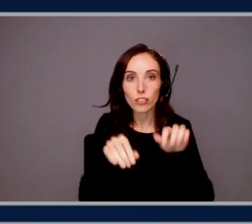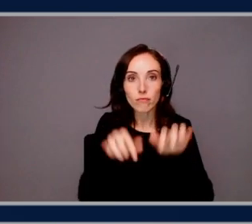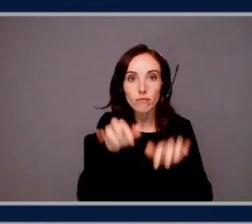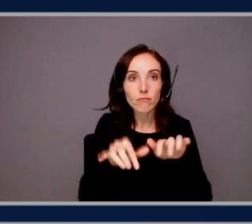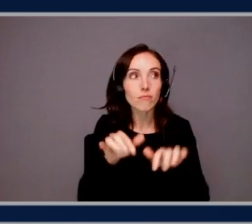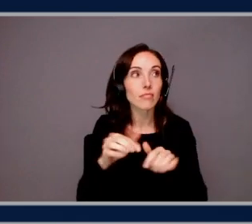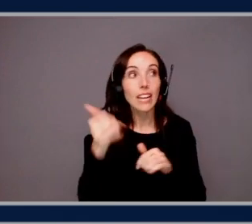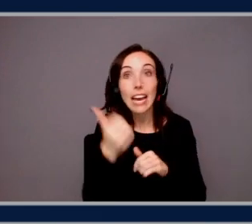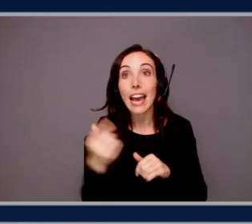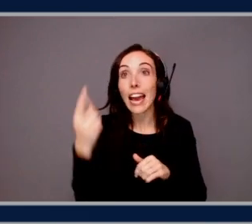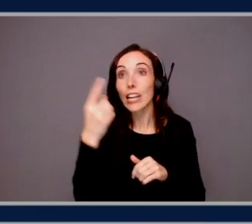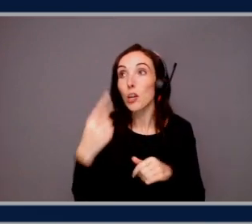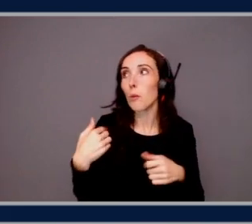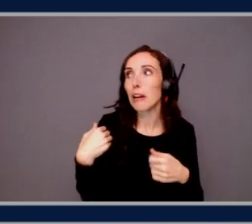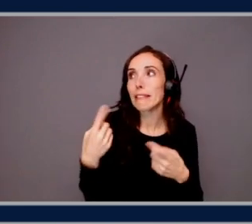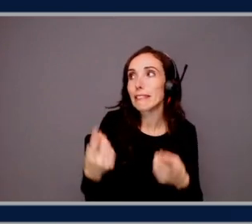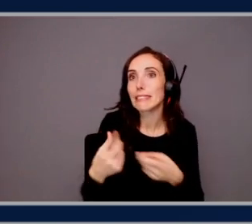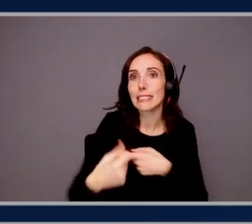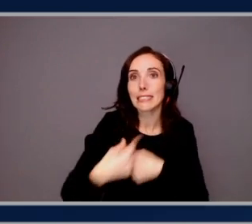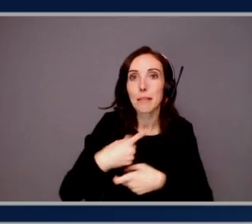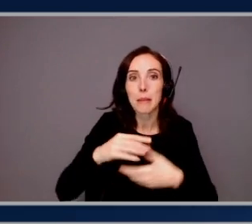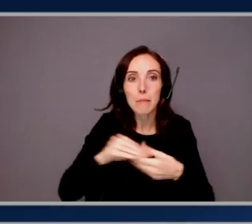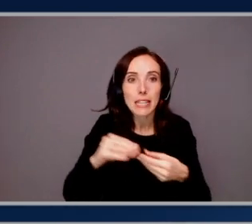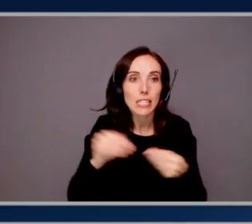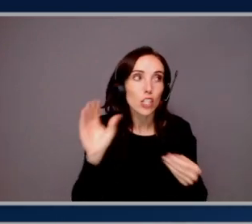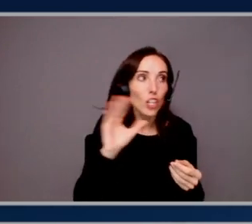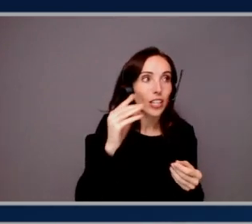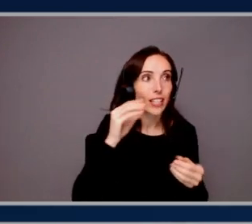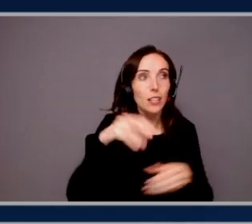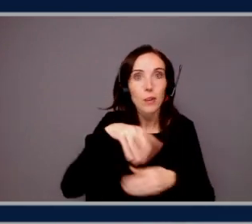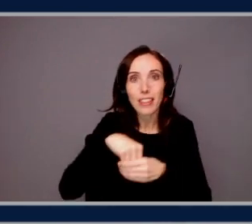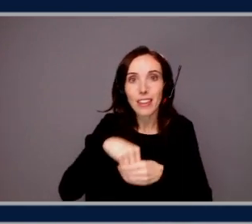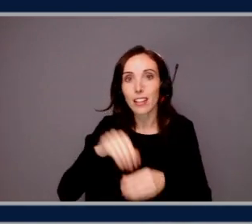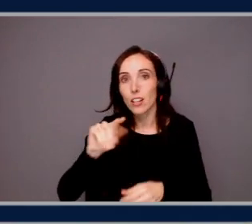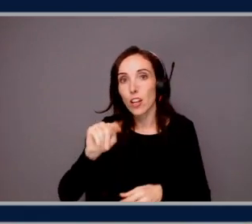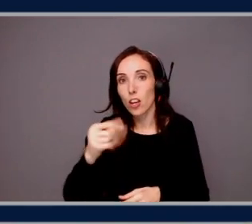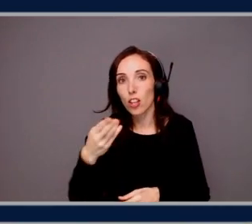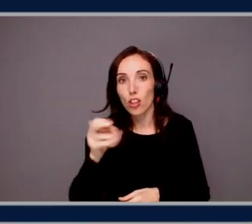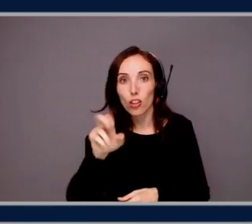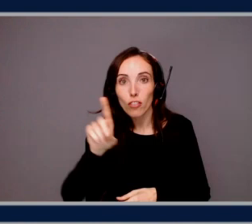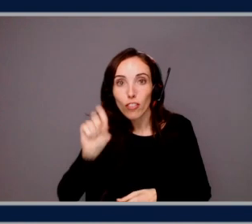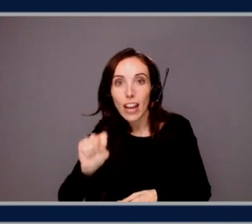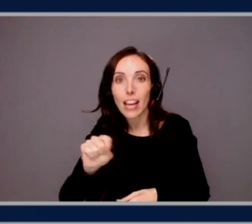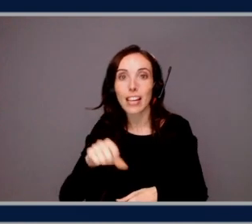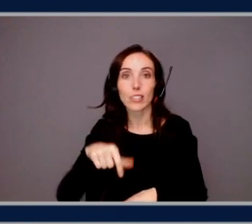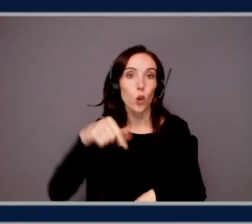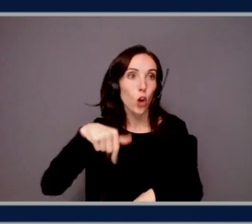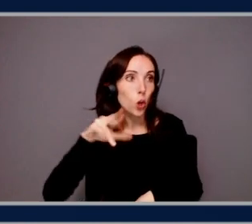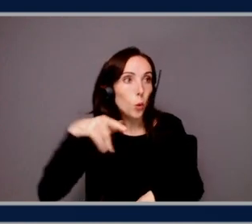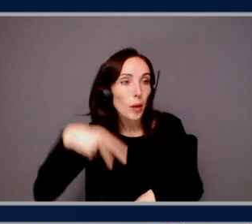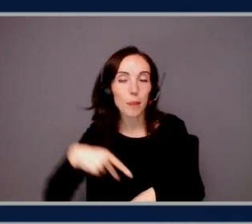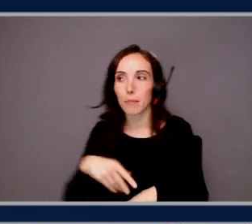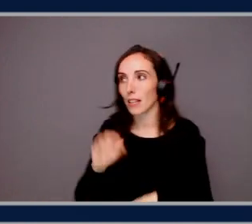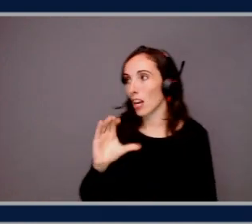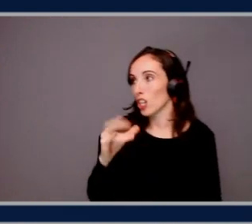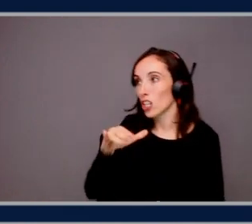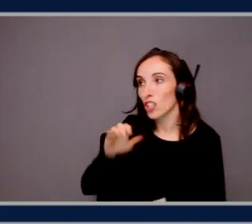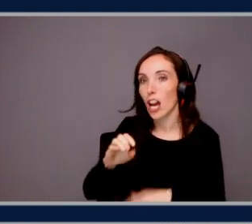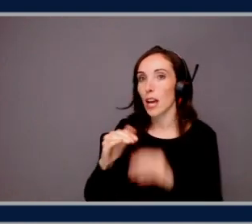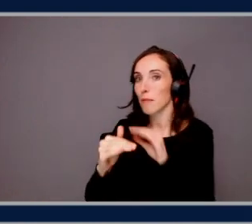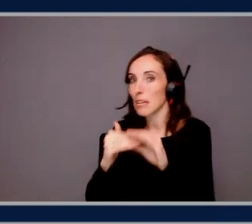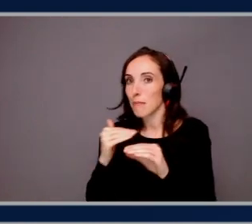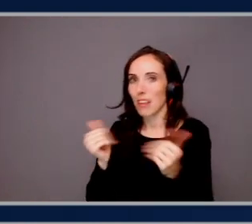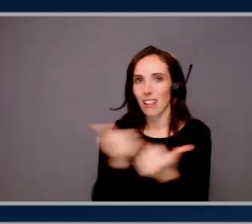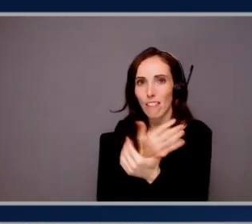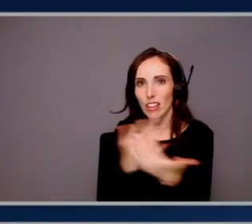ever messaged this? I'm looking in different groups and threads. Yep. Yes. Quip pages, right? You're Yeah. browsing Yeah, your Quip, Work Docs, everything. Chime, Yes. email, etc. And this Right? is